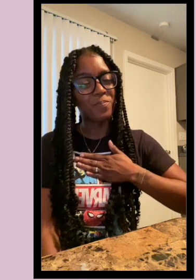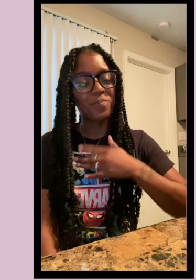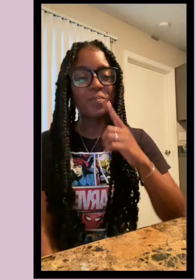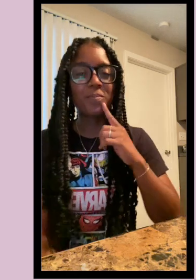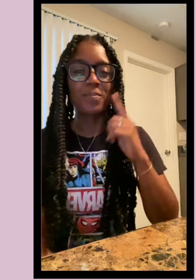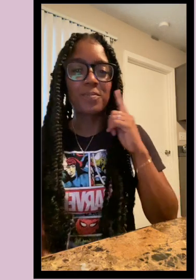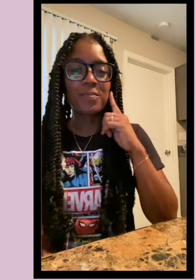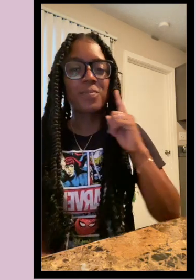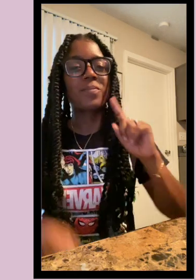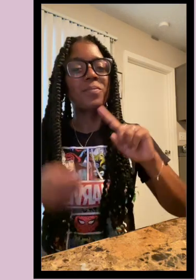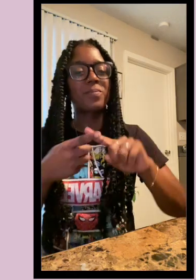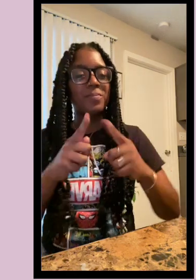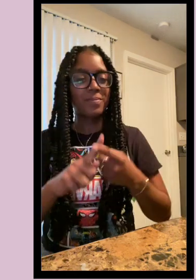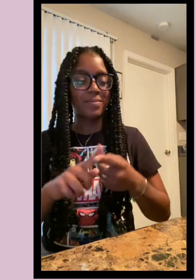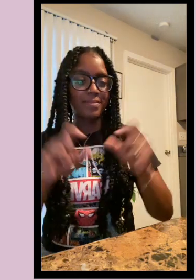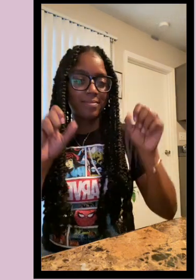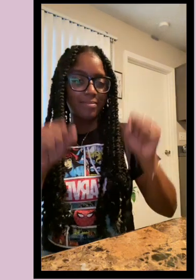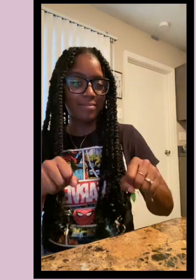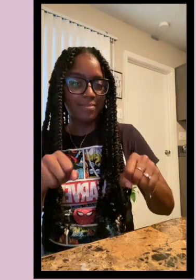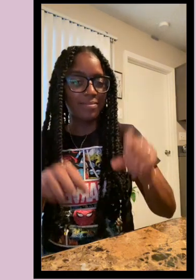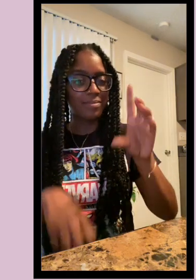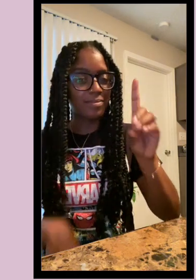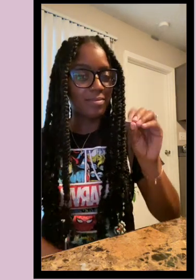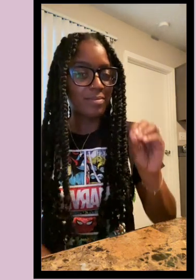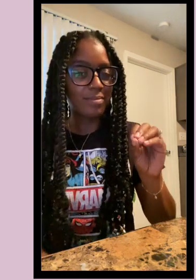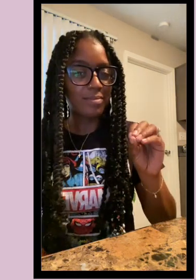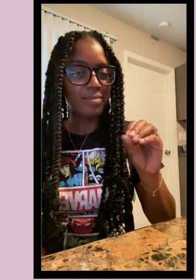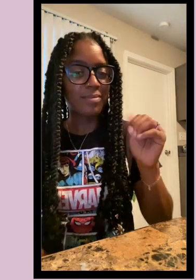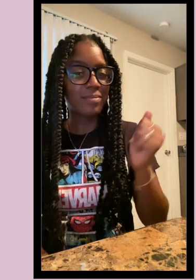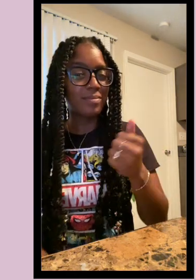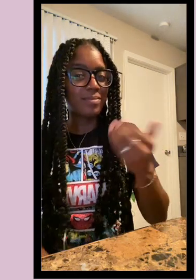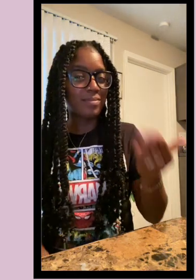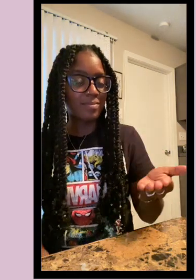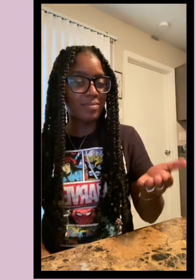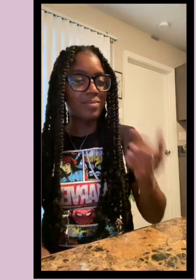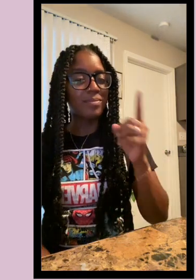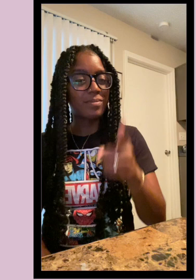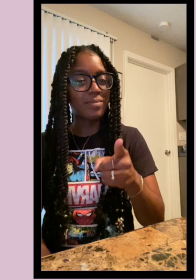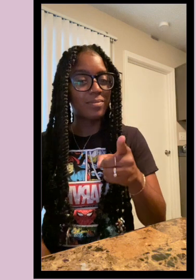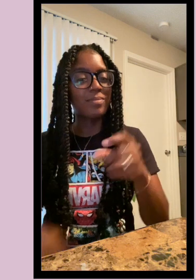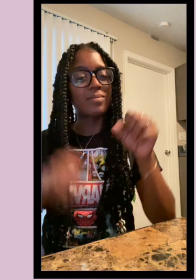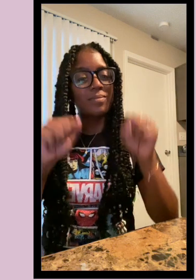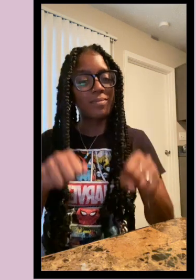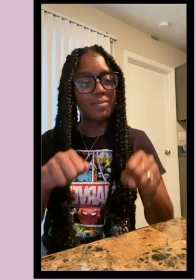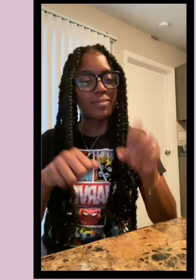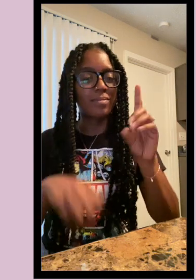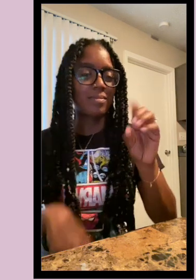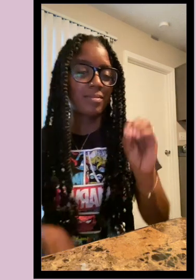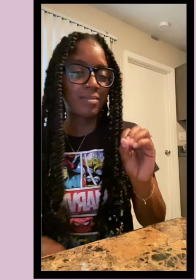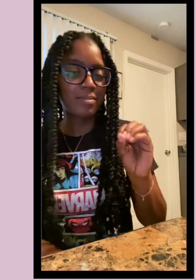My Deaf Friend Can Do Anything You Can Do by Tanesha Ausby.